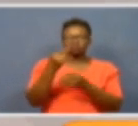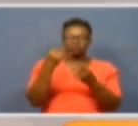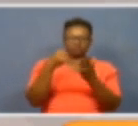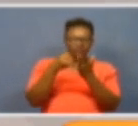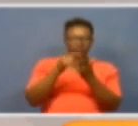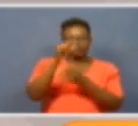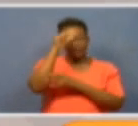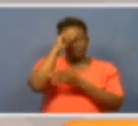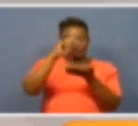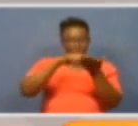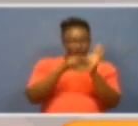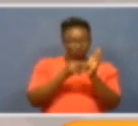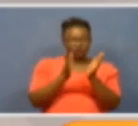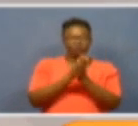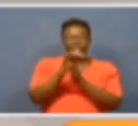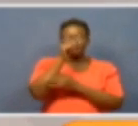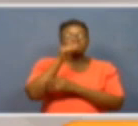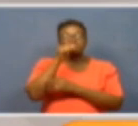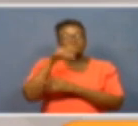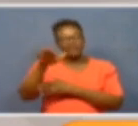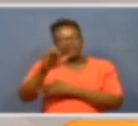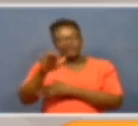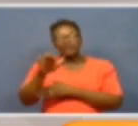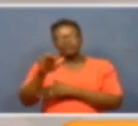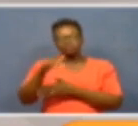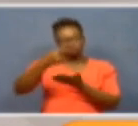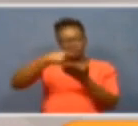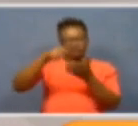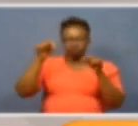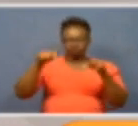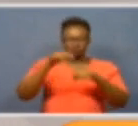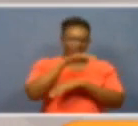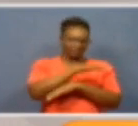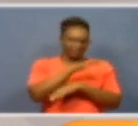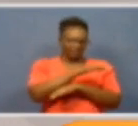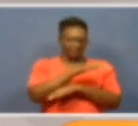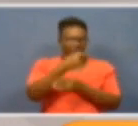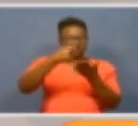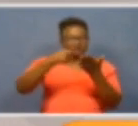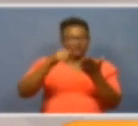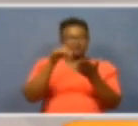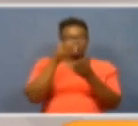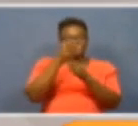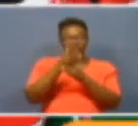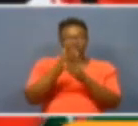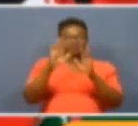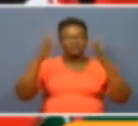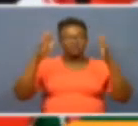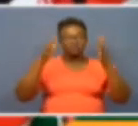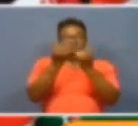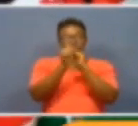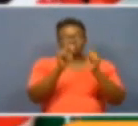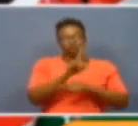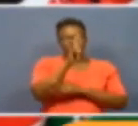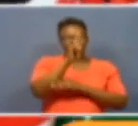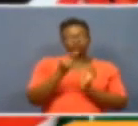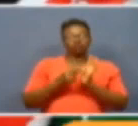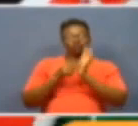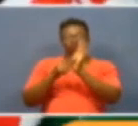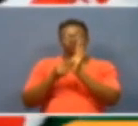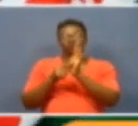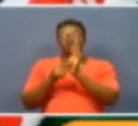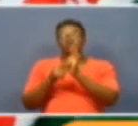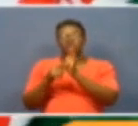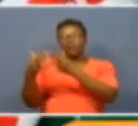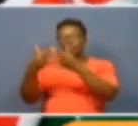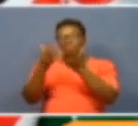projects and the private sector were signed earlier this evening. Presiding over the ceremony, President Uhuru Kenyatta assured U.S. business leaders